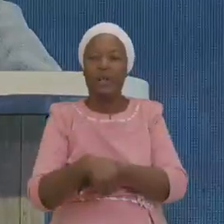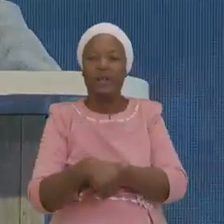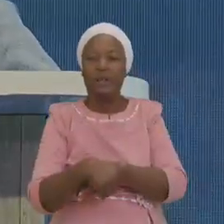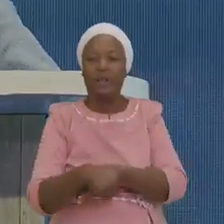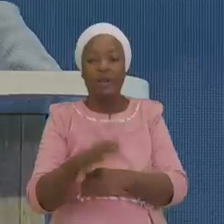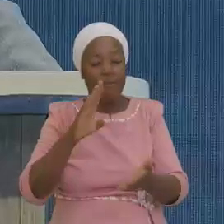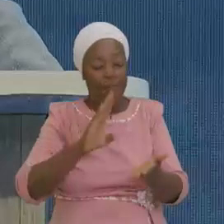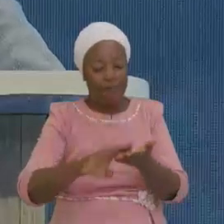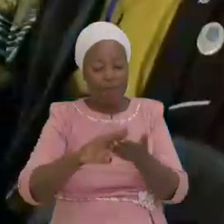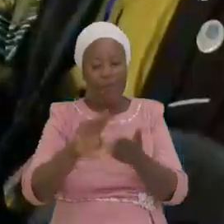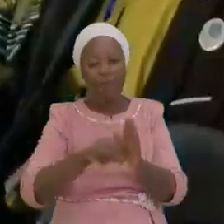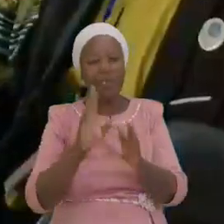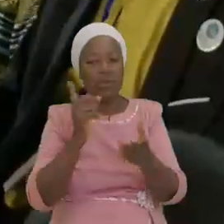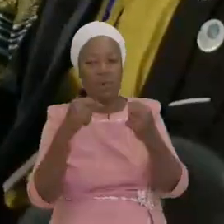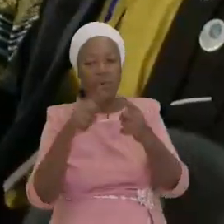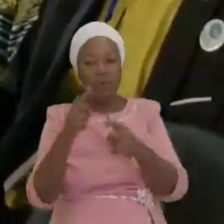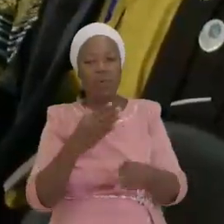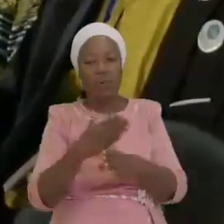forgiveness will come to you completely.